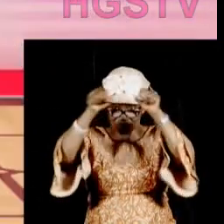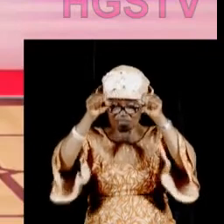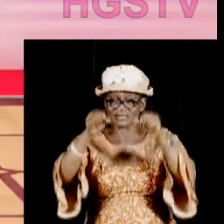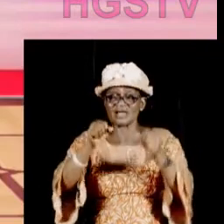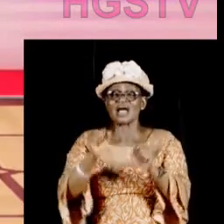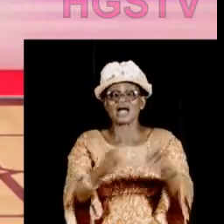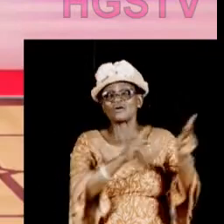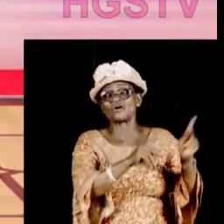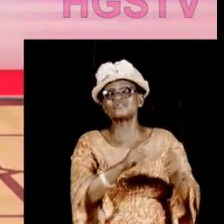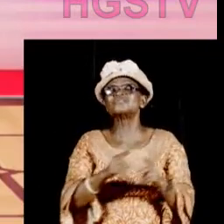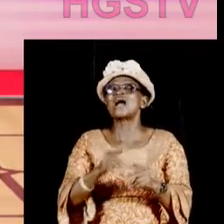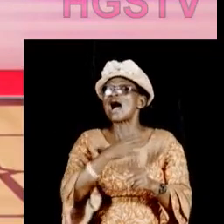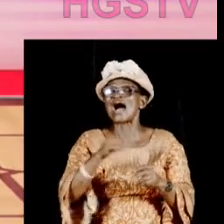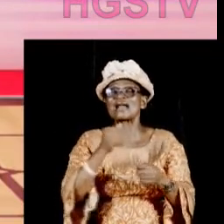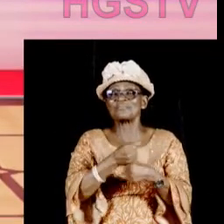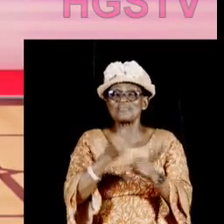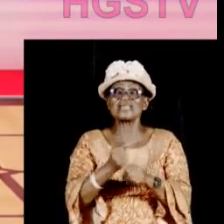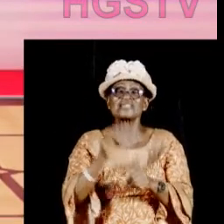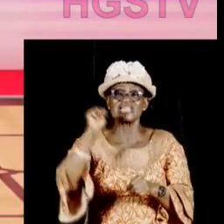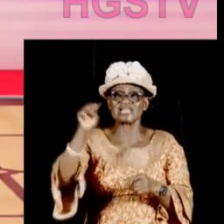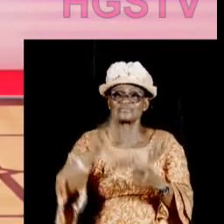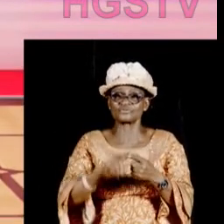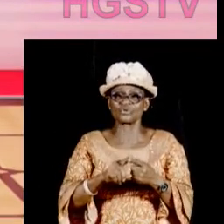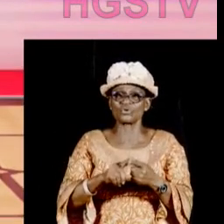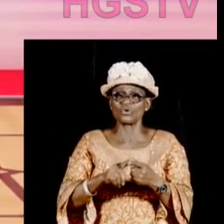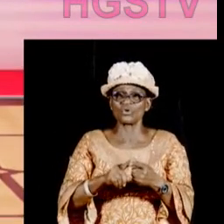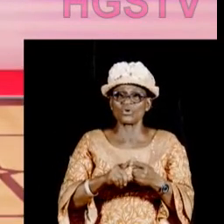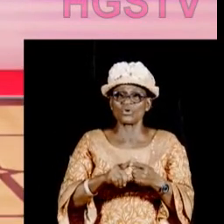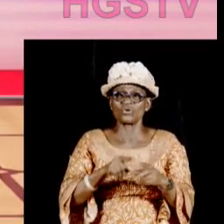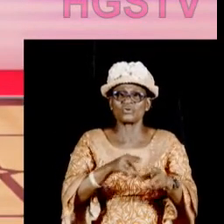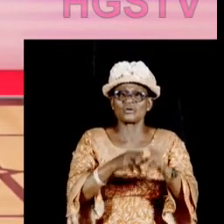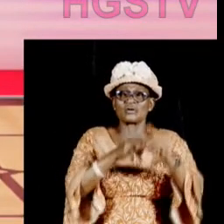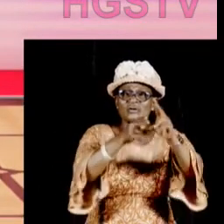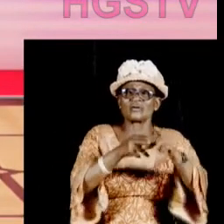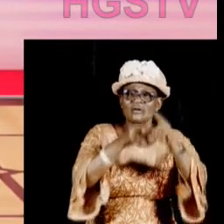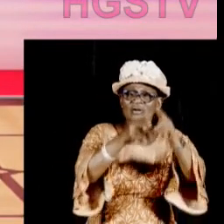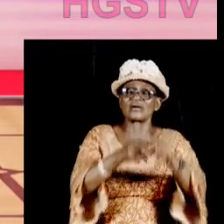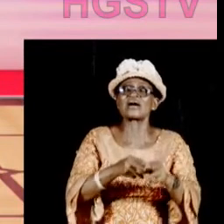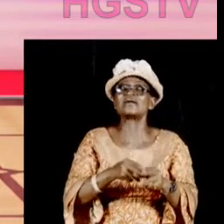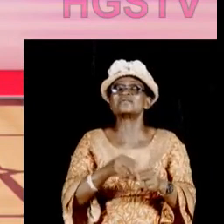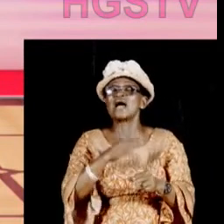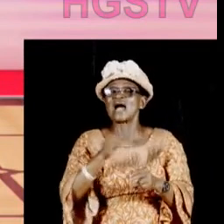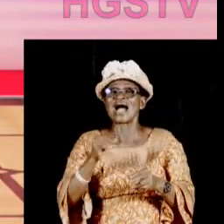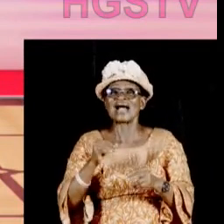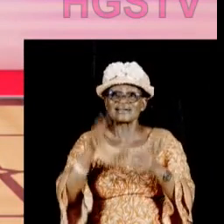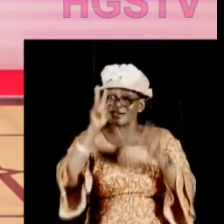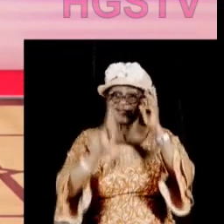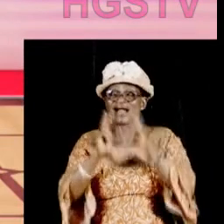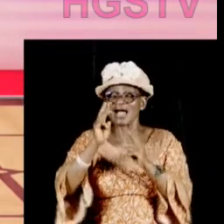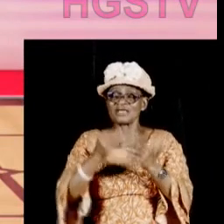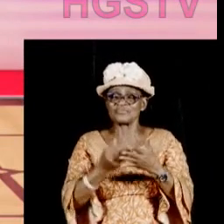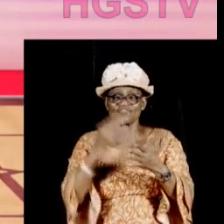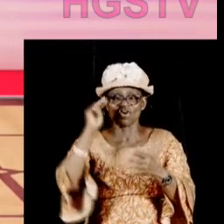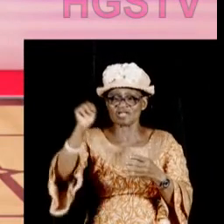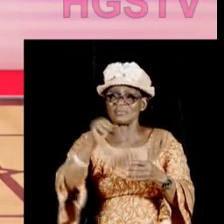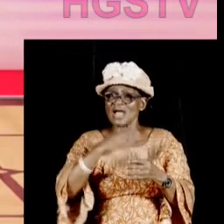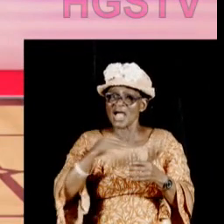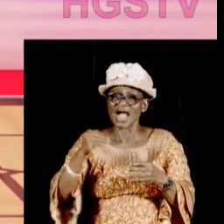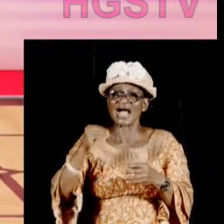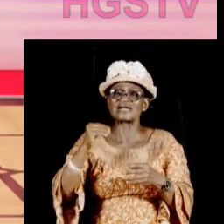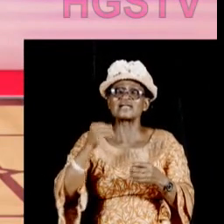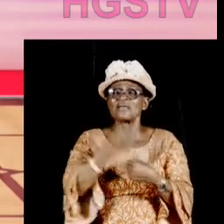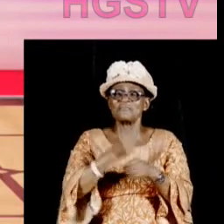44. And he made him to ride in the second chariot which he had, and they cried before him, bowed the knee, and he made